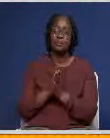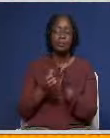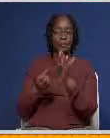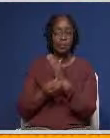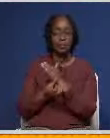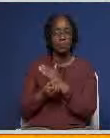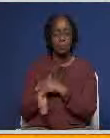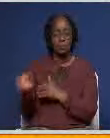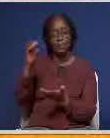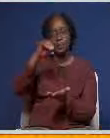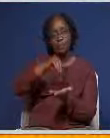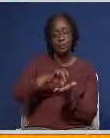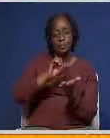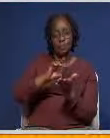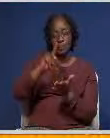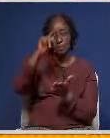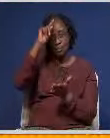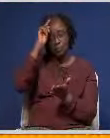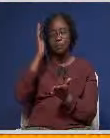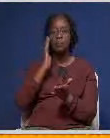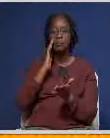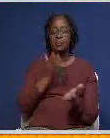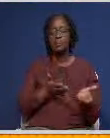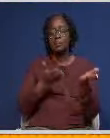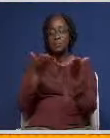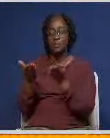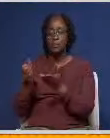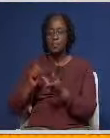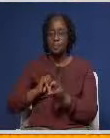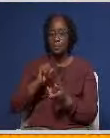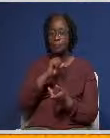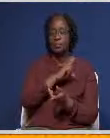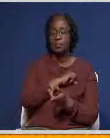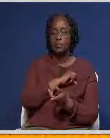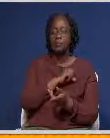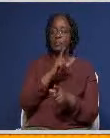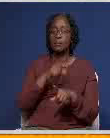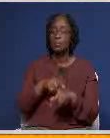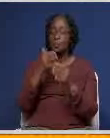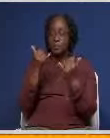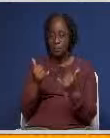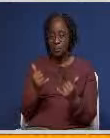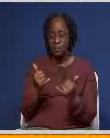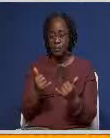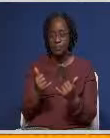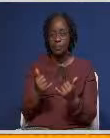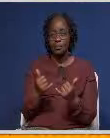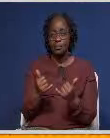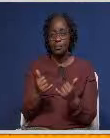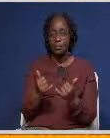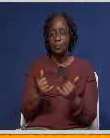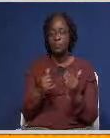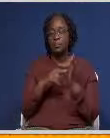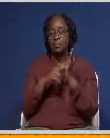idegati kethiriwe gambalea kuwebia governor Mwangaza le kethiriwe lege kinywa bunge nene ya senit no mpasika gitagaka bunge nwe salidiweru